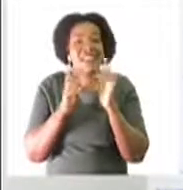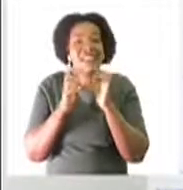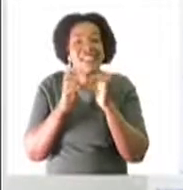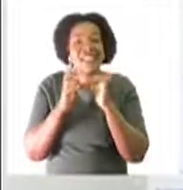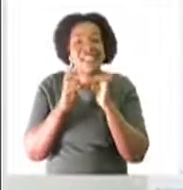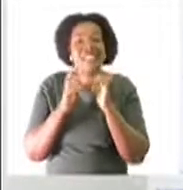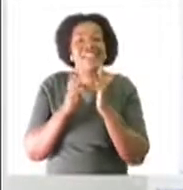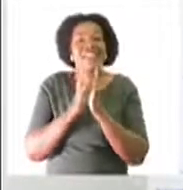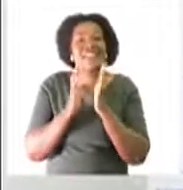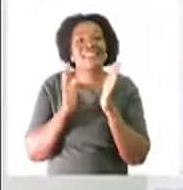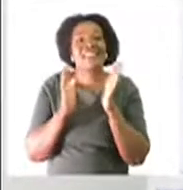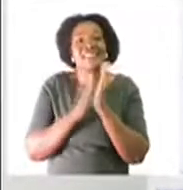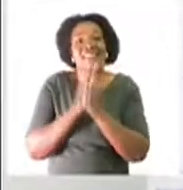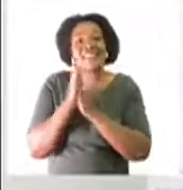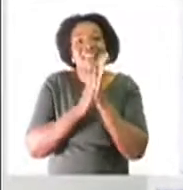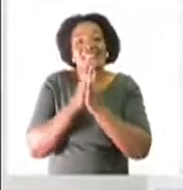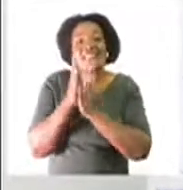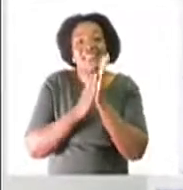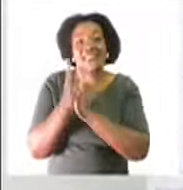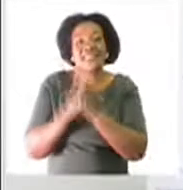hands